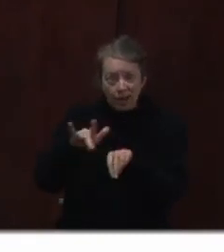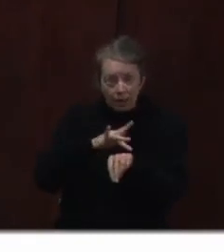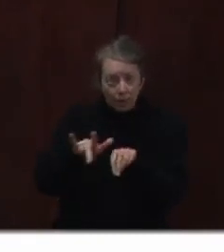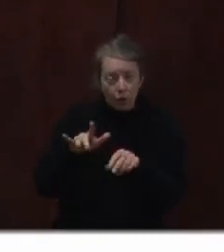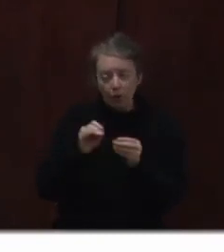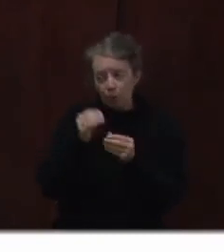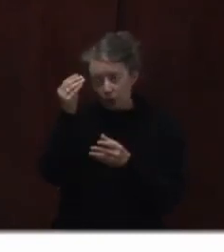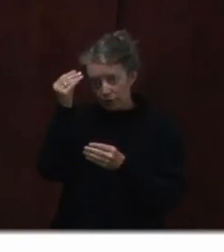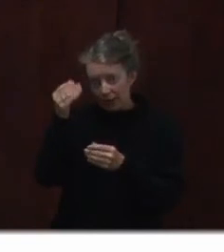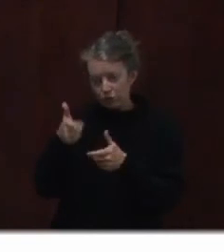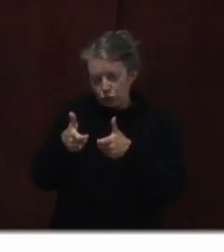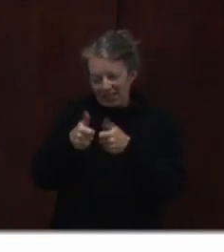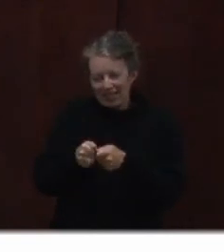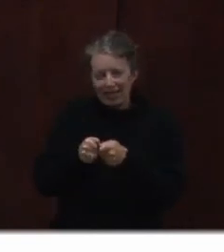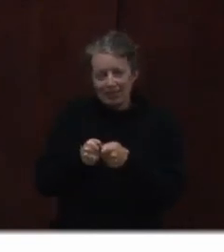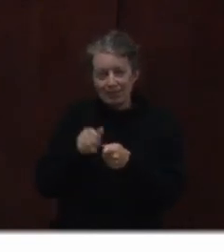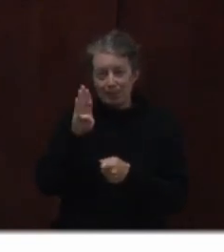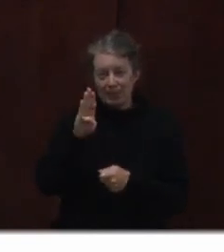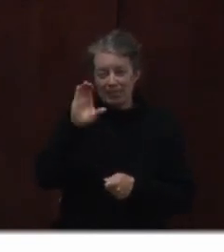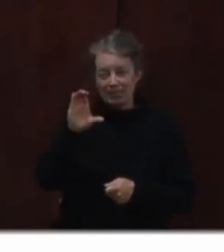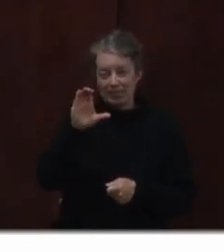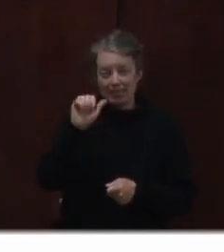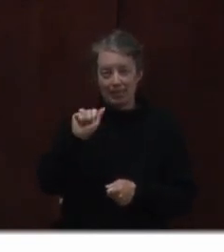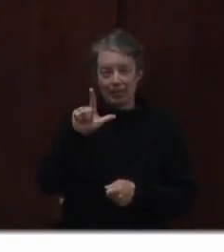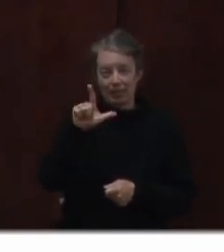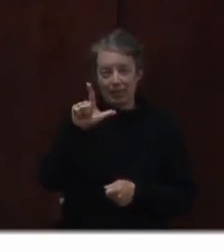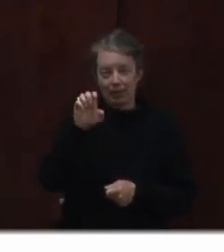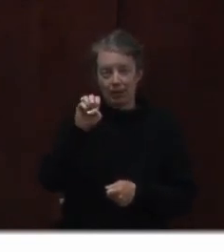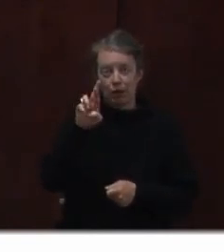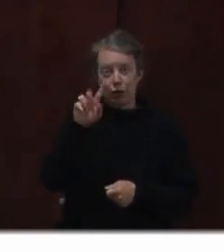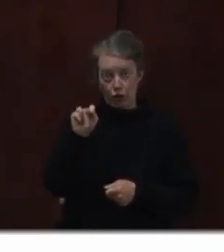information, and text BC alert to